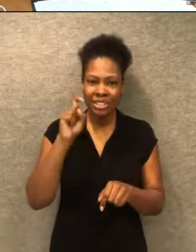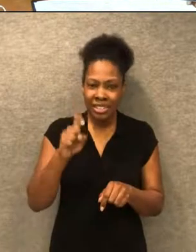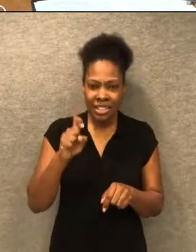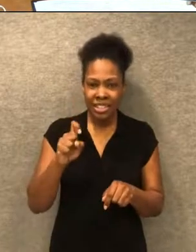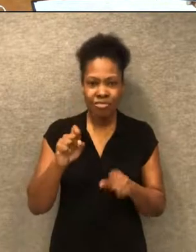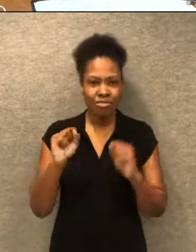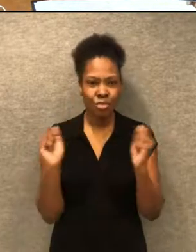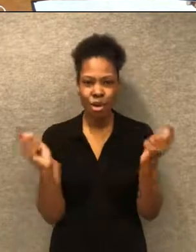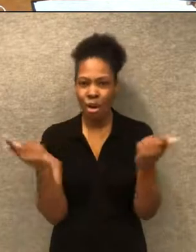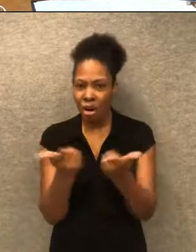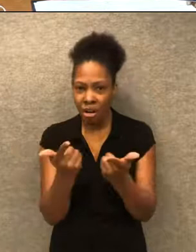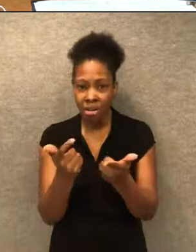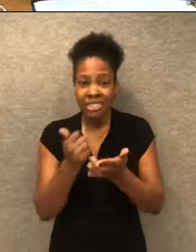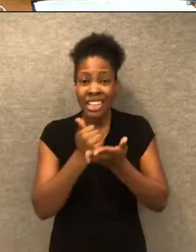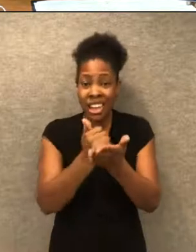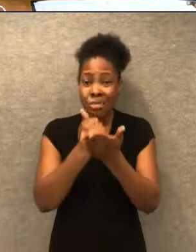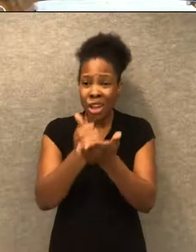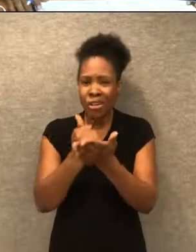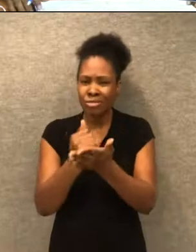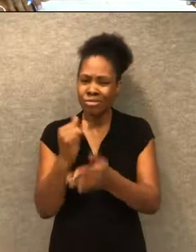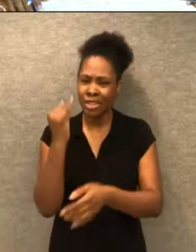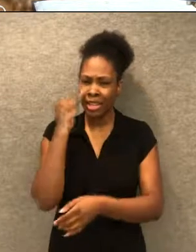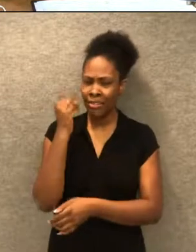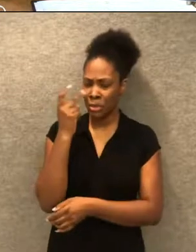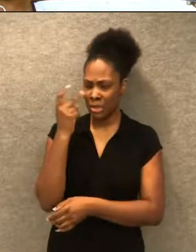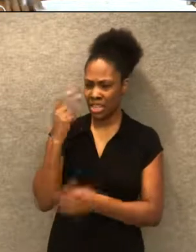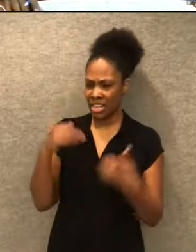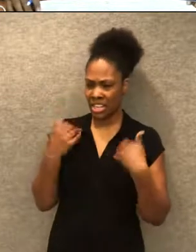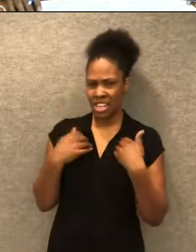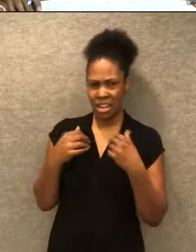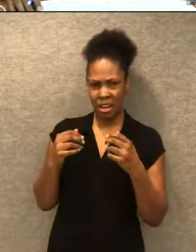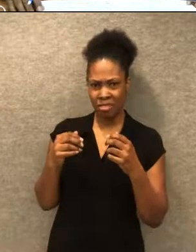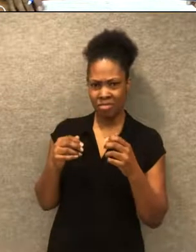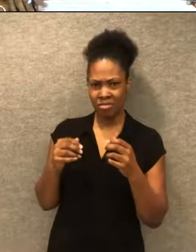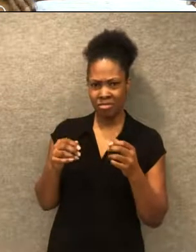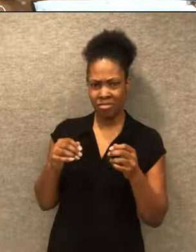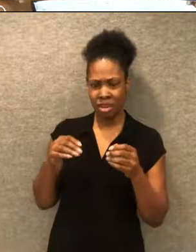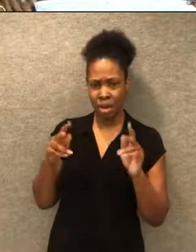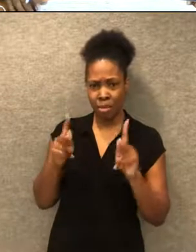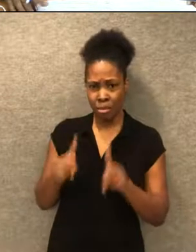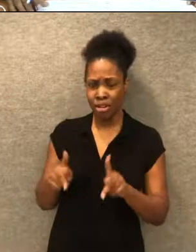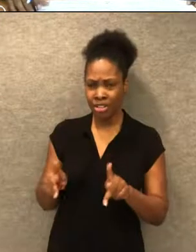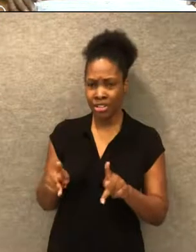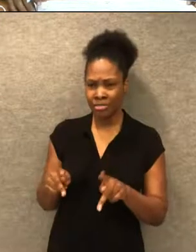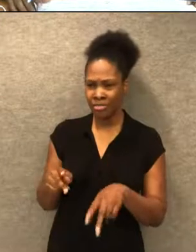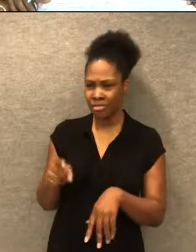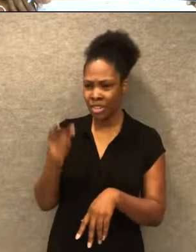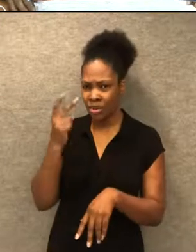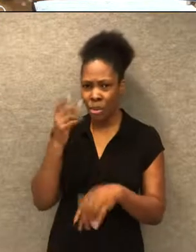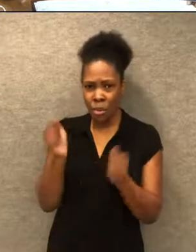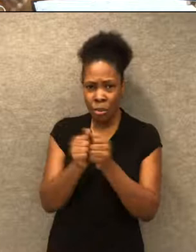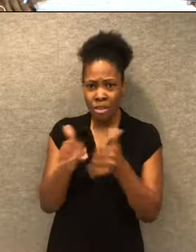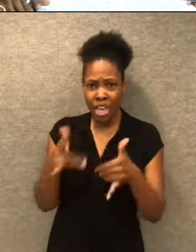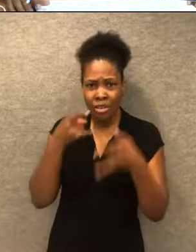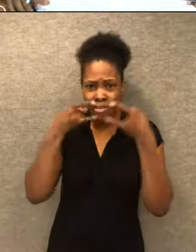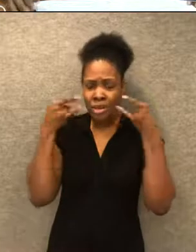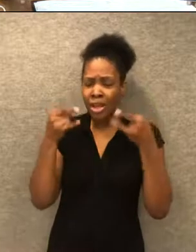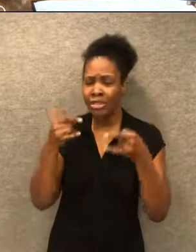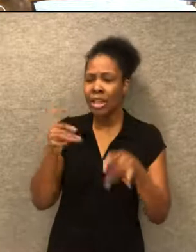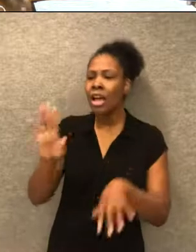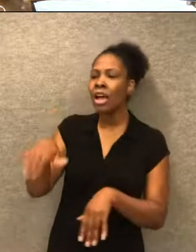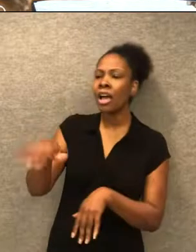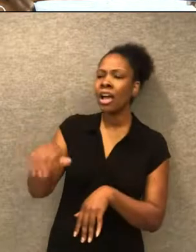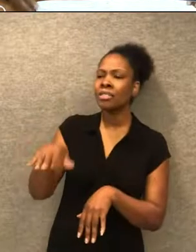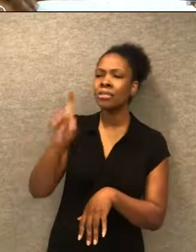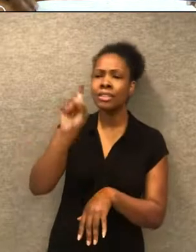person, get out and just say, hey, young man, put your mask on. You know, if they plan, and just remind them. That's all we can do. We're